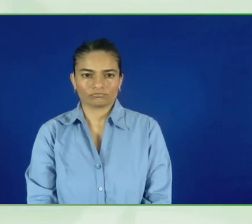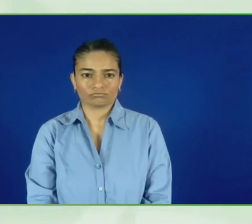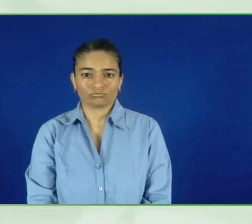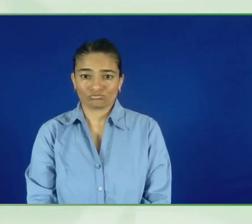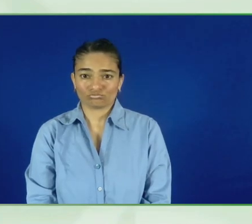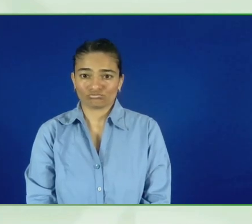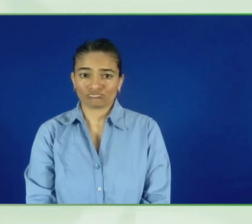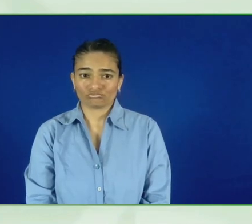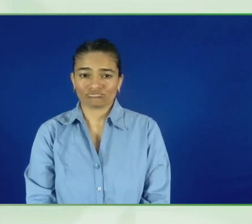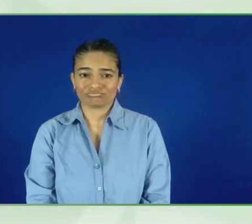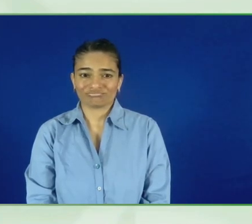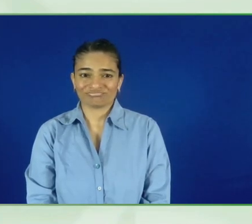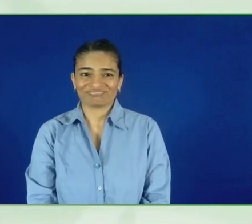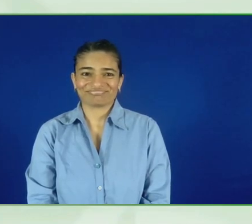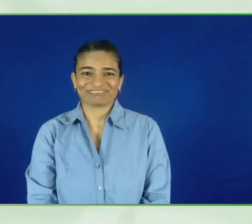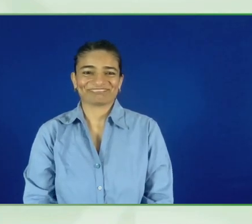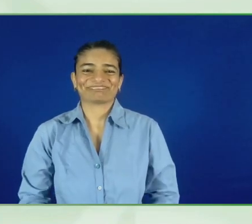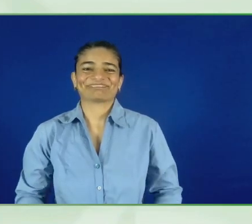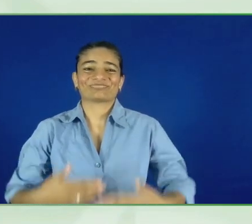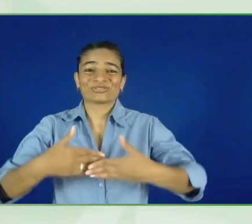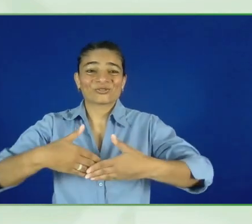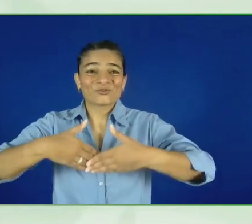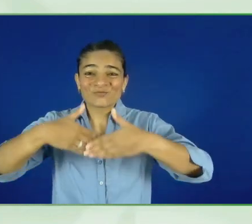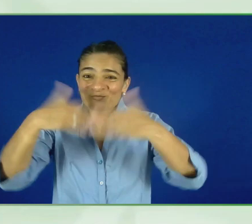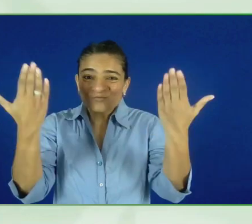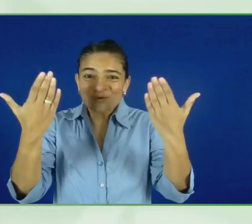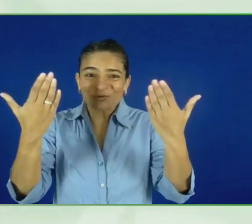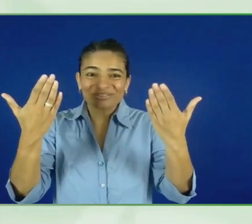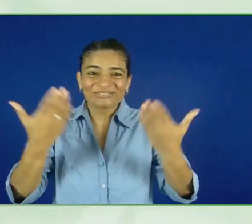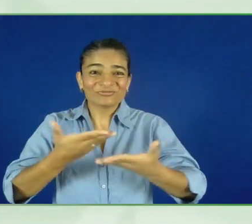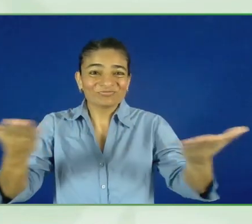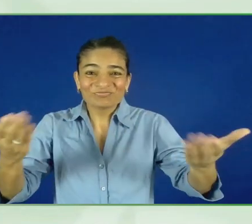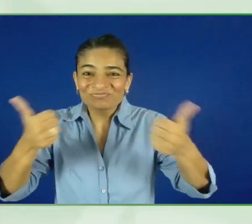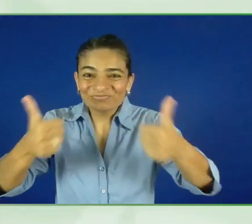So good morning, everyone. Good morning.